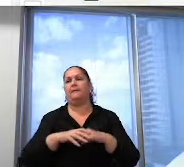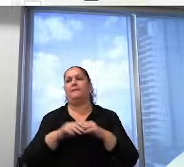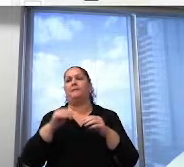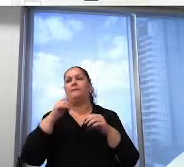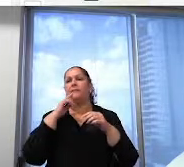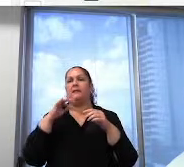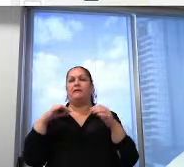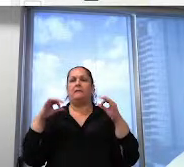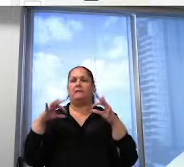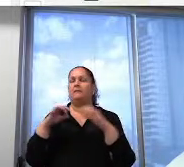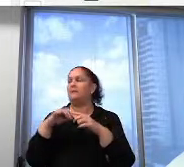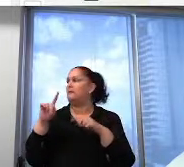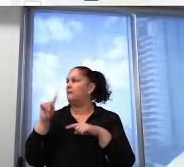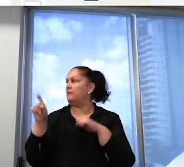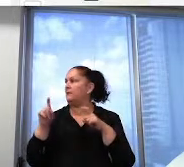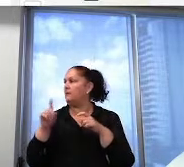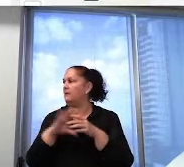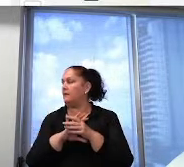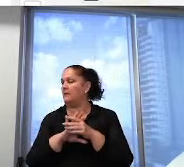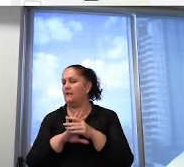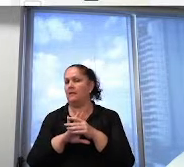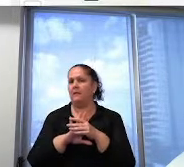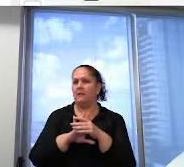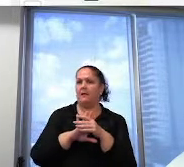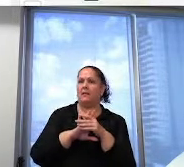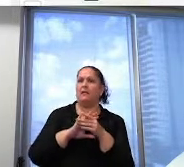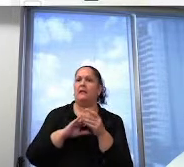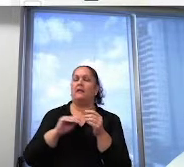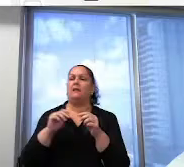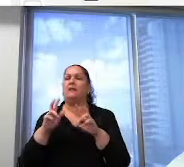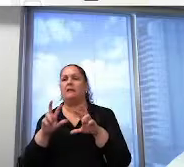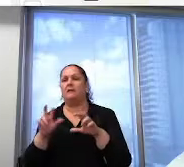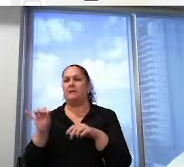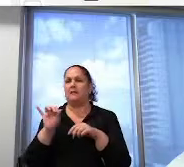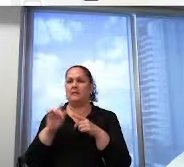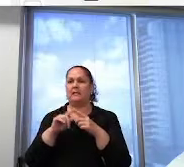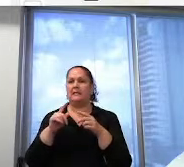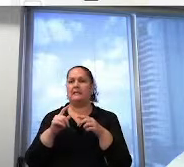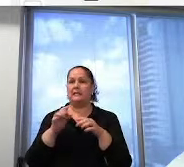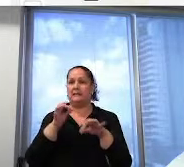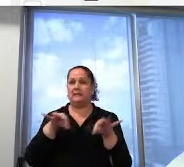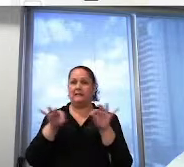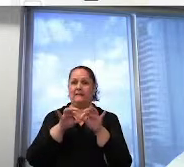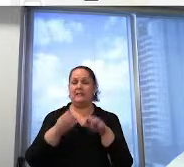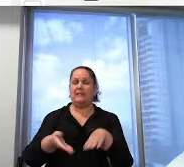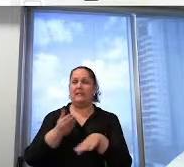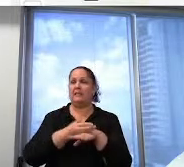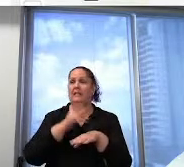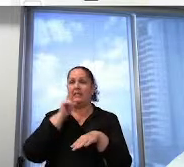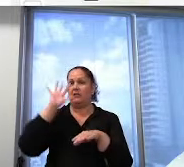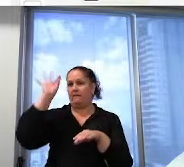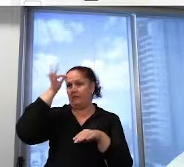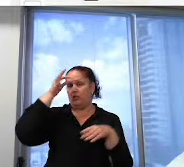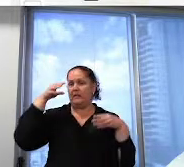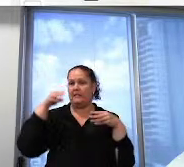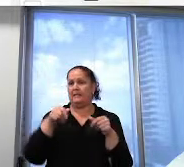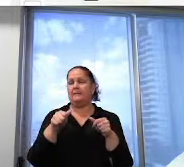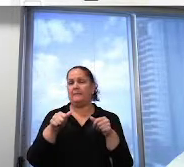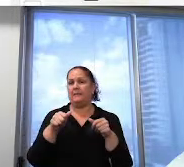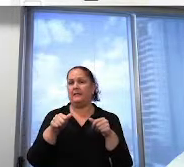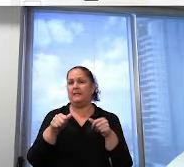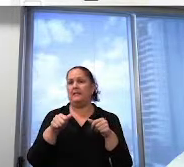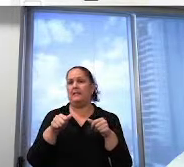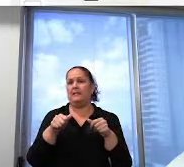Just one follow-up though to Commissioner Torres's questions. The unconstrained budget too is a significant increase in non-federal